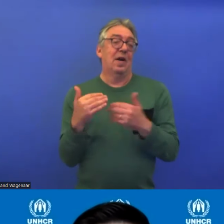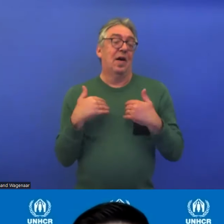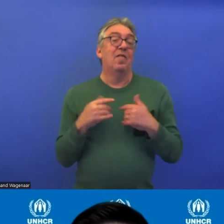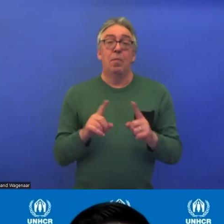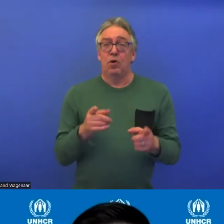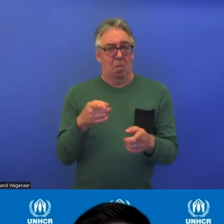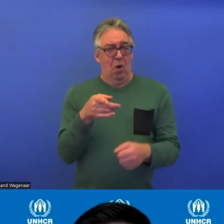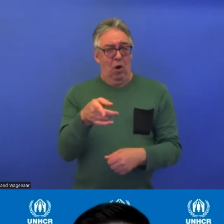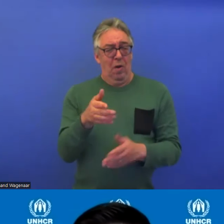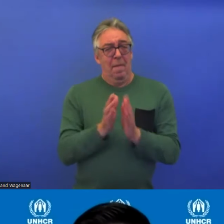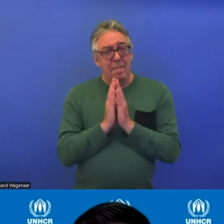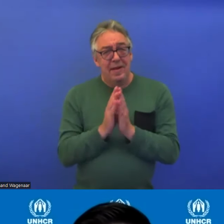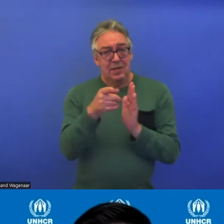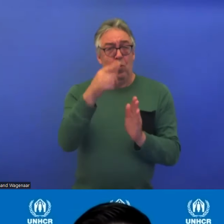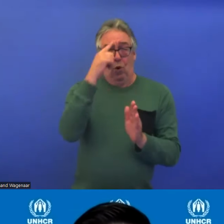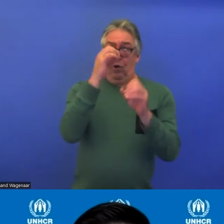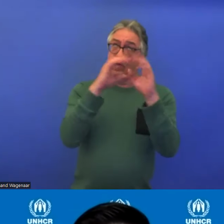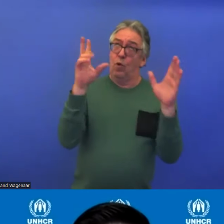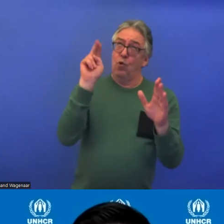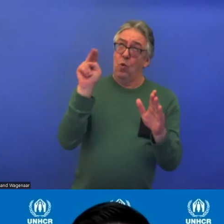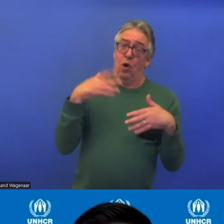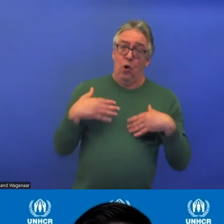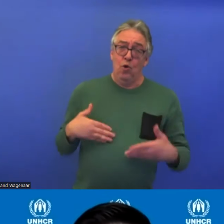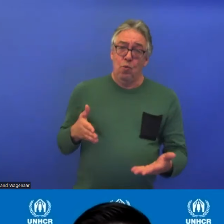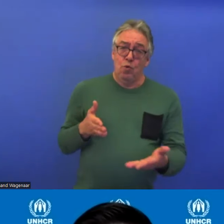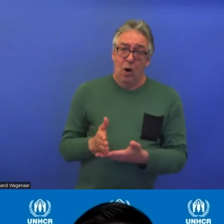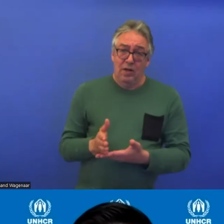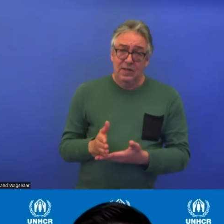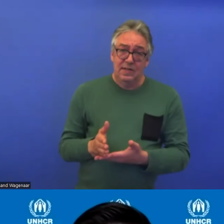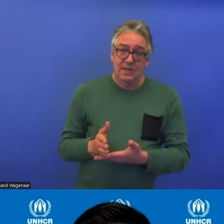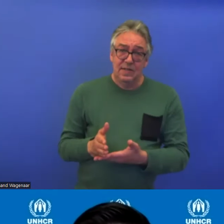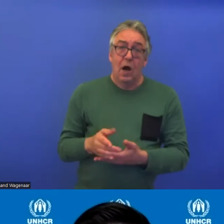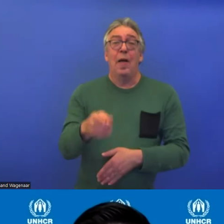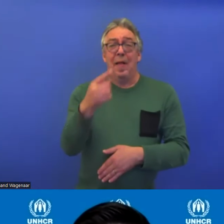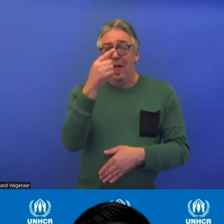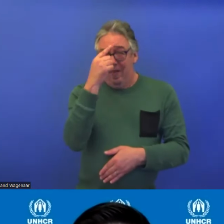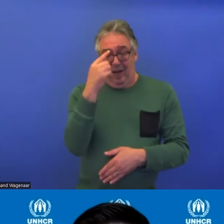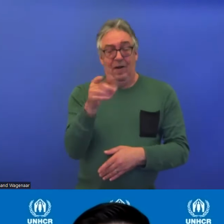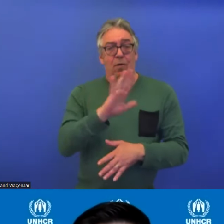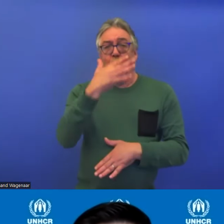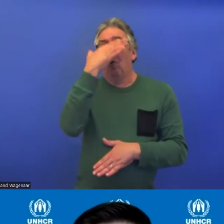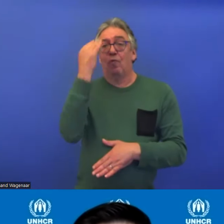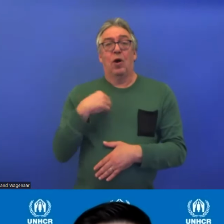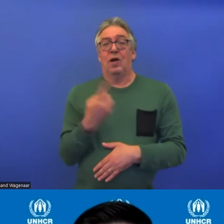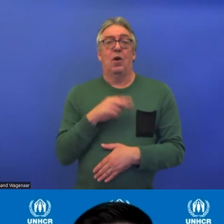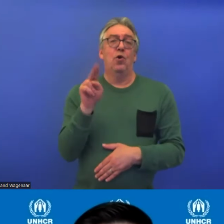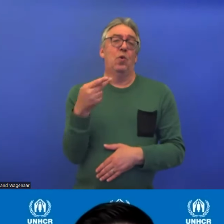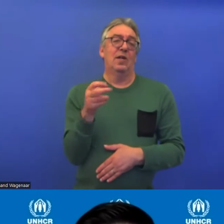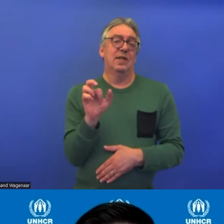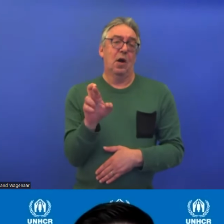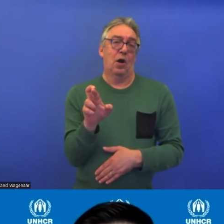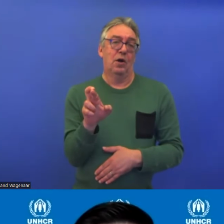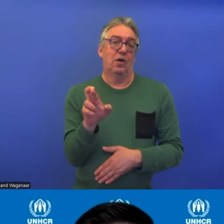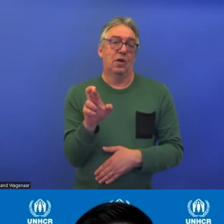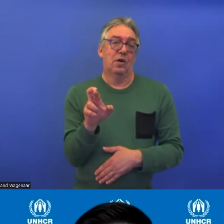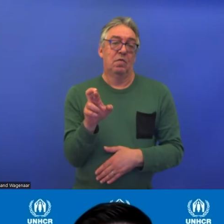with human rights mechanisms is one of those areas where we can have a lot of intersection and collaboration with organizations of persons with disabilities. So just leave